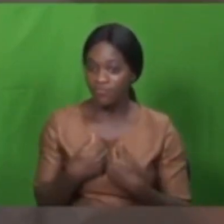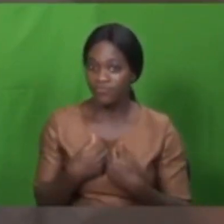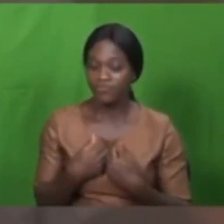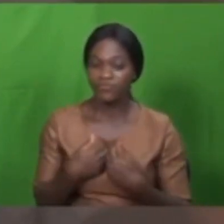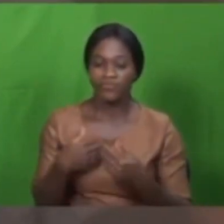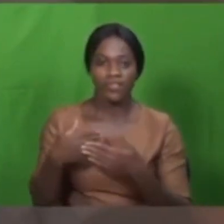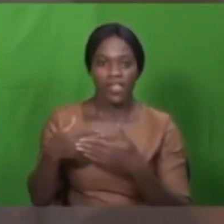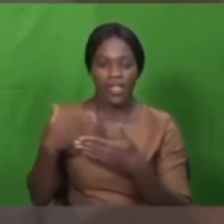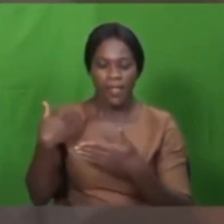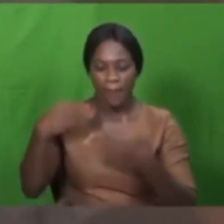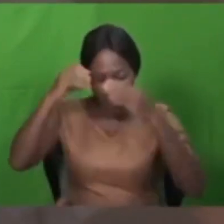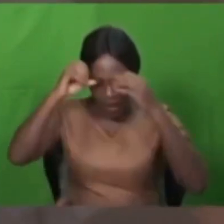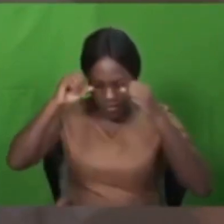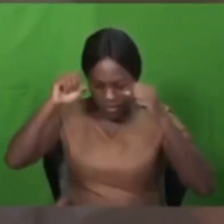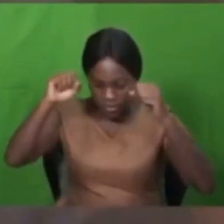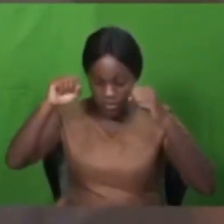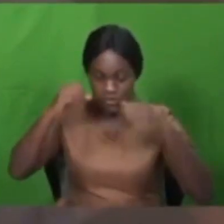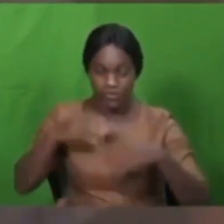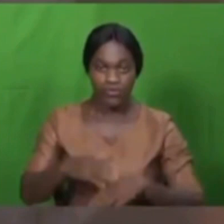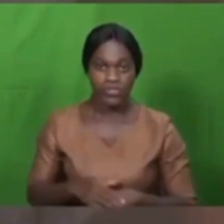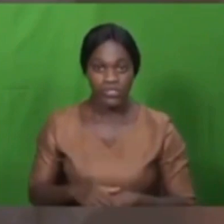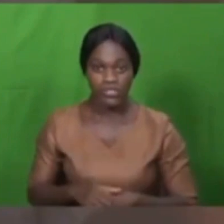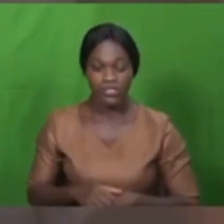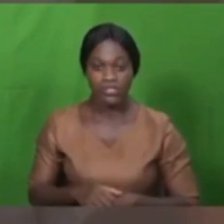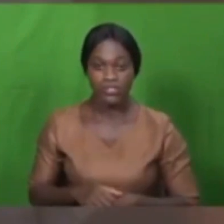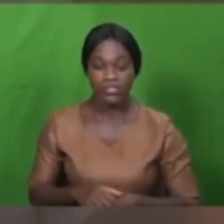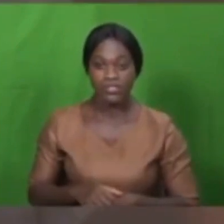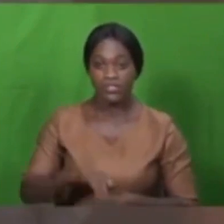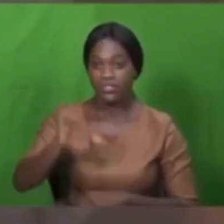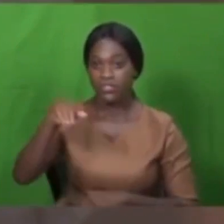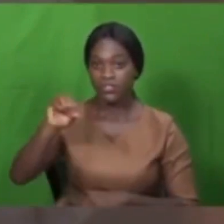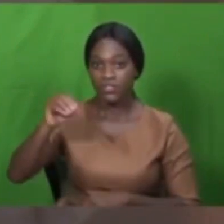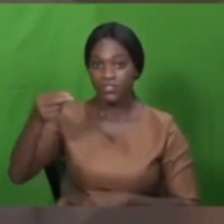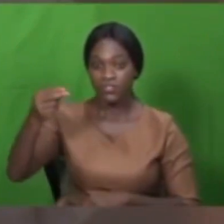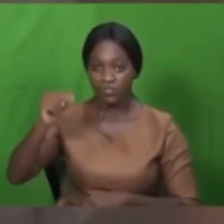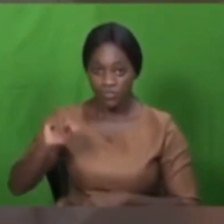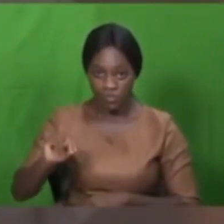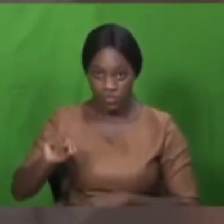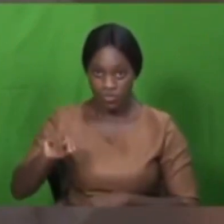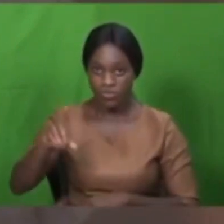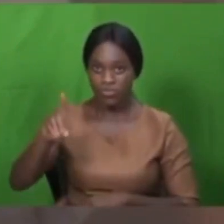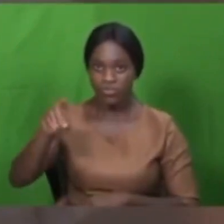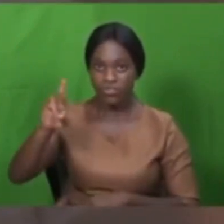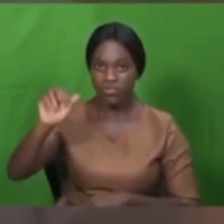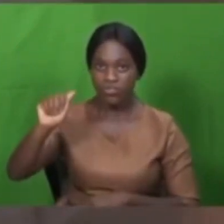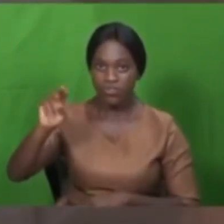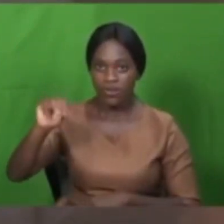Excellency, the former President John Dramani Mahama.